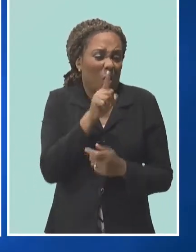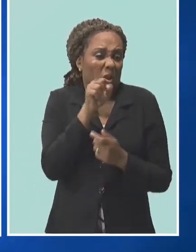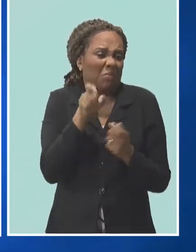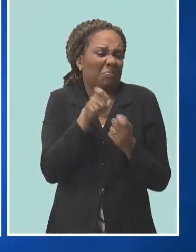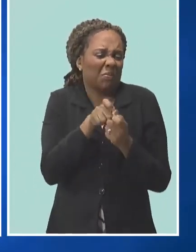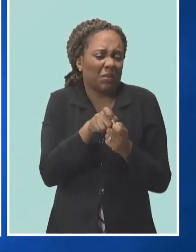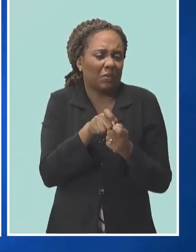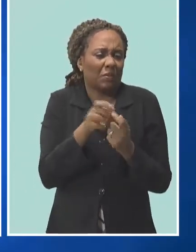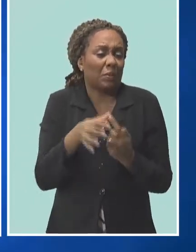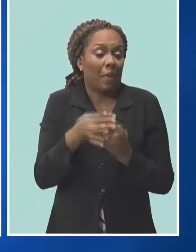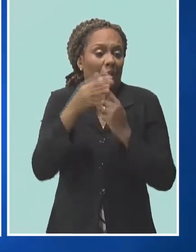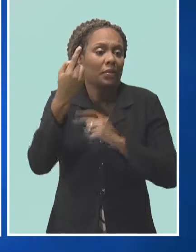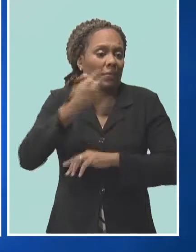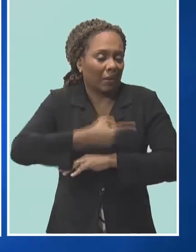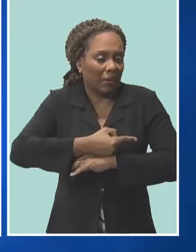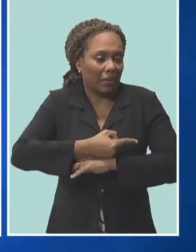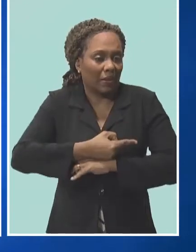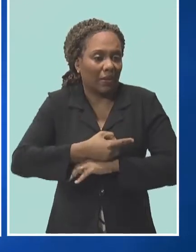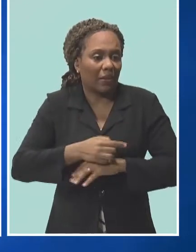think it's